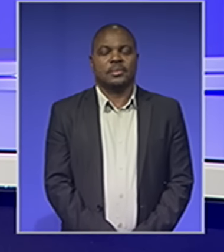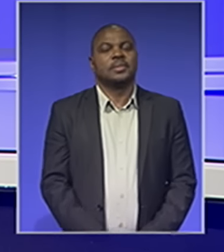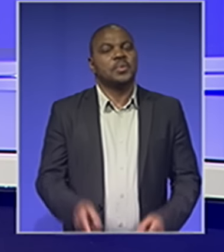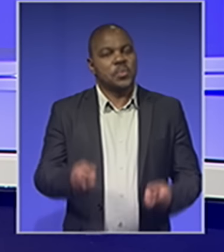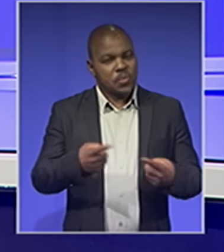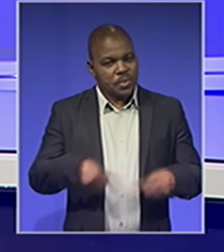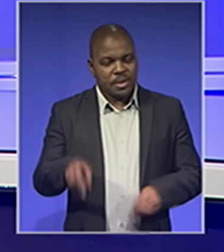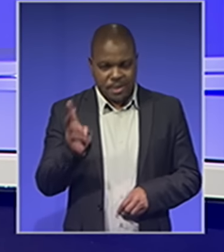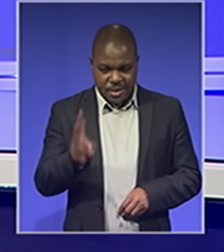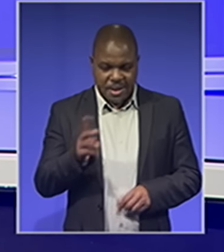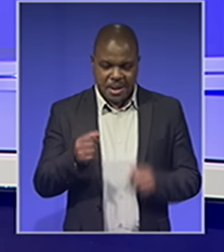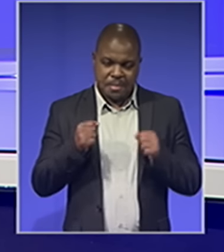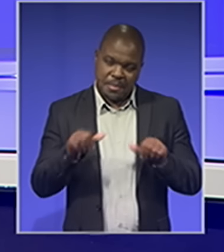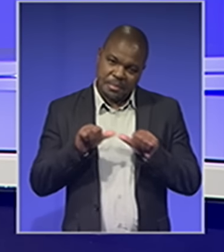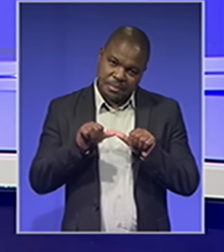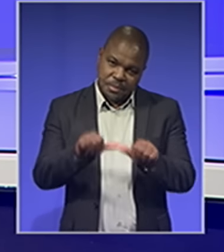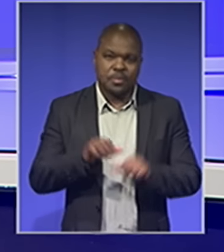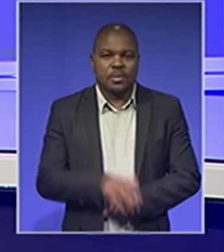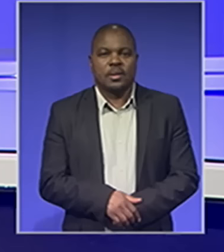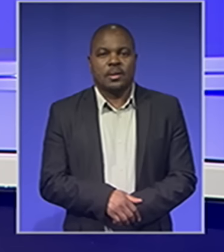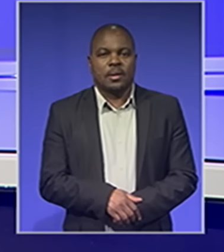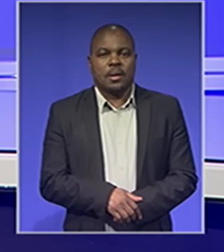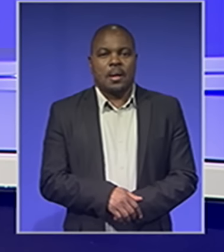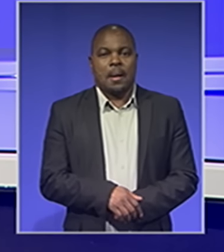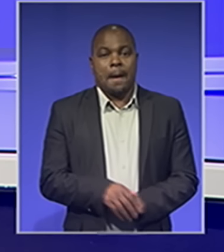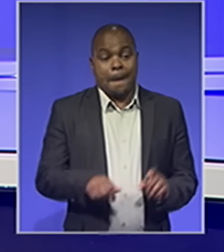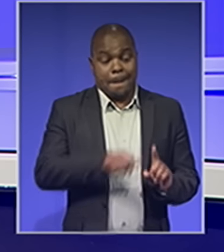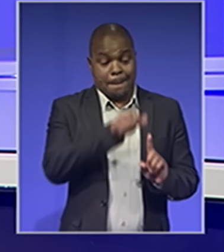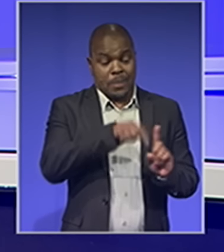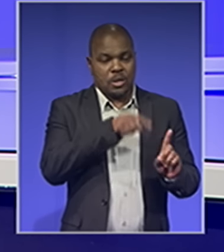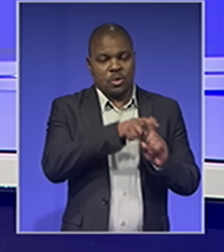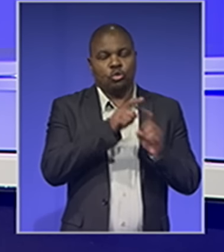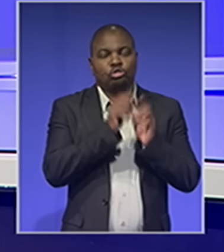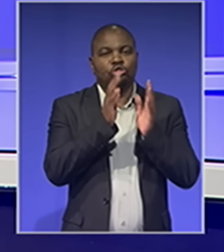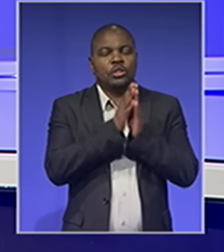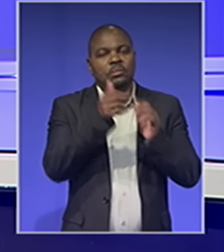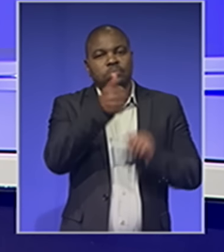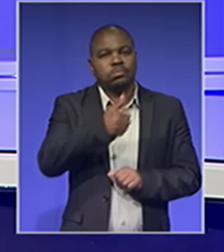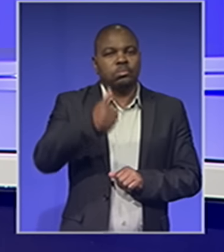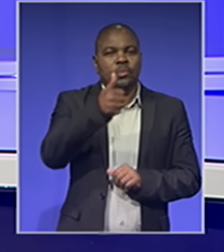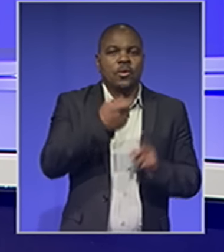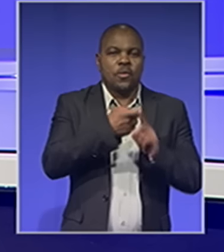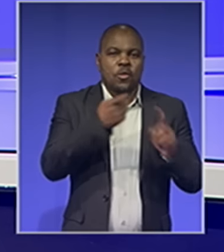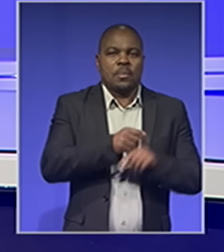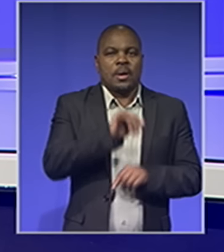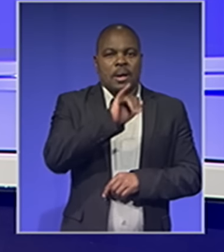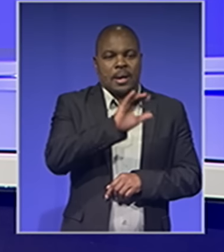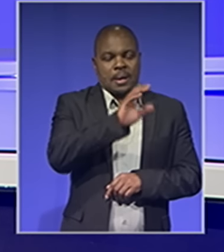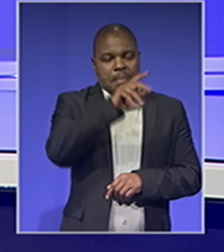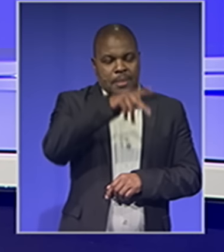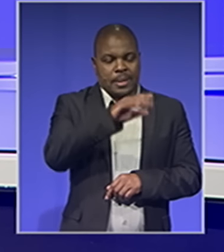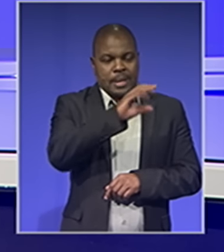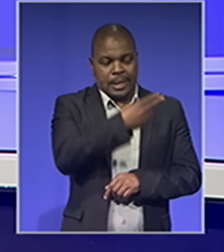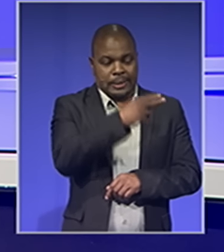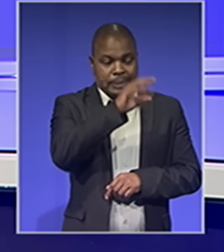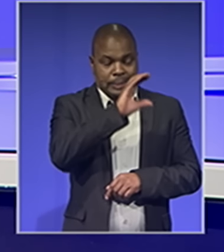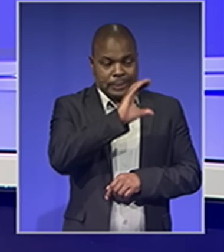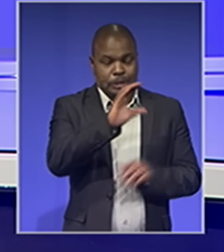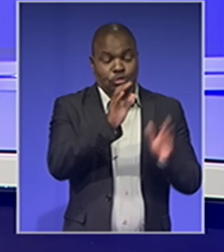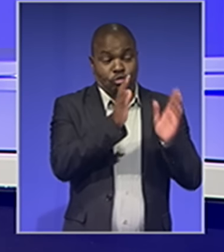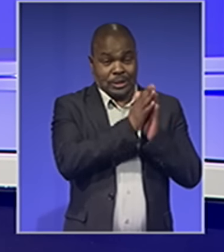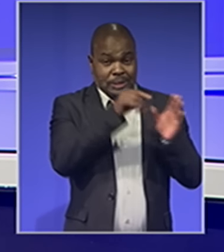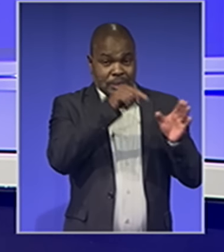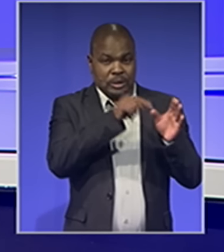Motwetso re santse re le mmogo kgetsi kgatlhano le moeteledipele wa kereke International Pentecostal Holiness